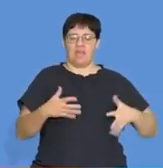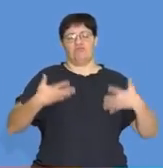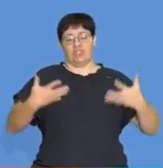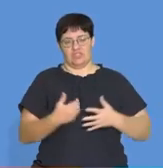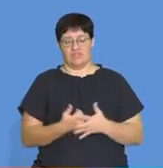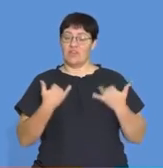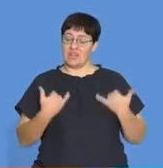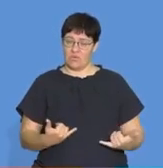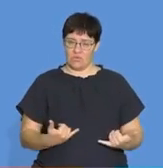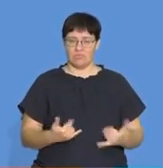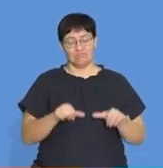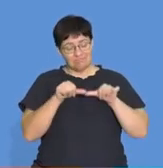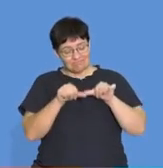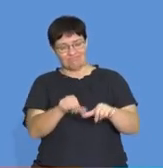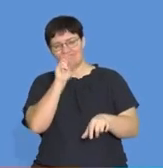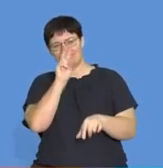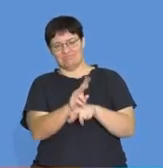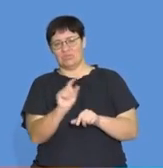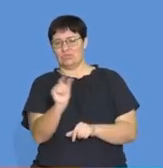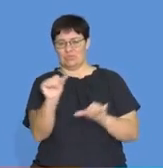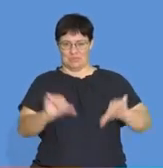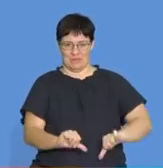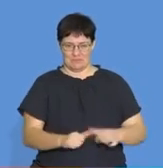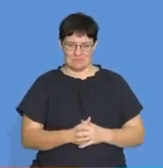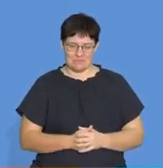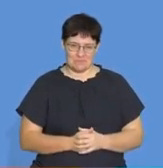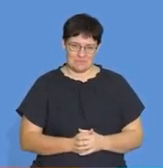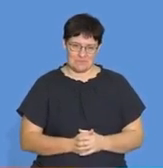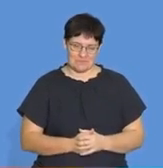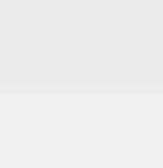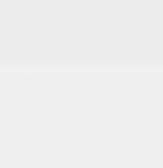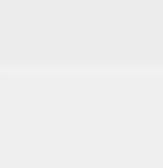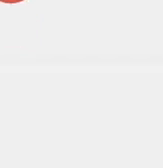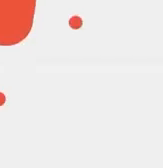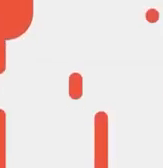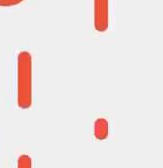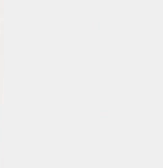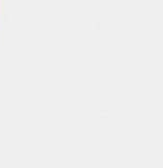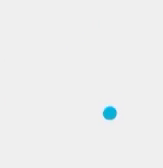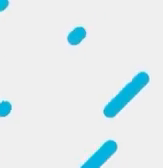now, please stay tuned. I'll be back just now.